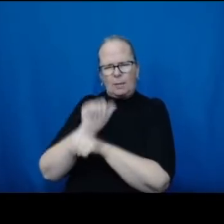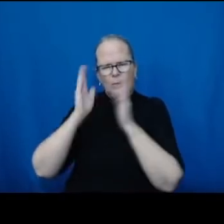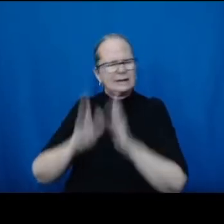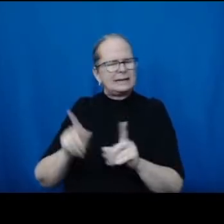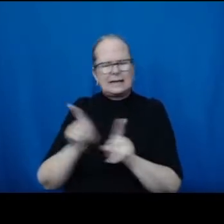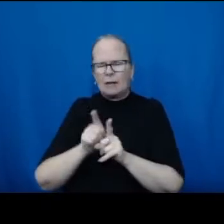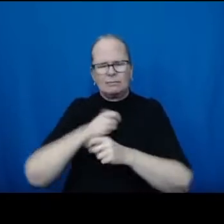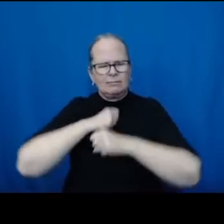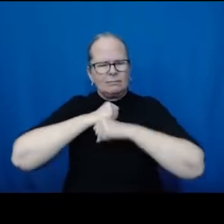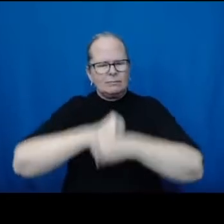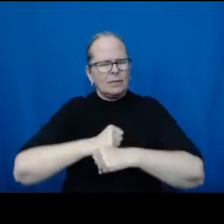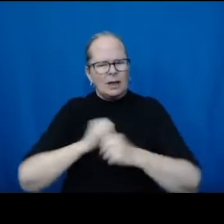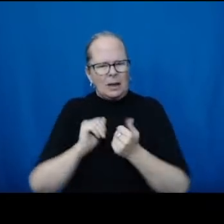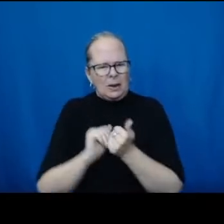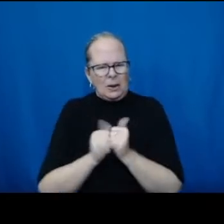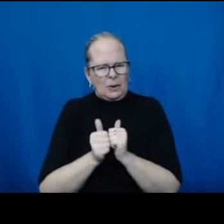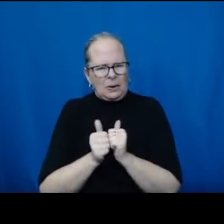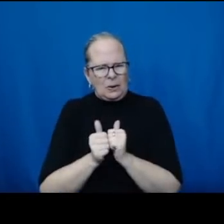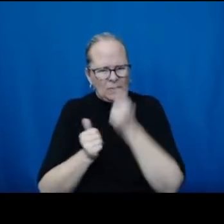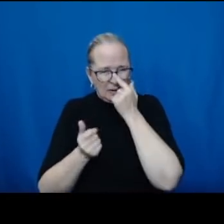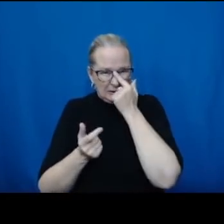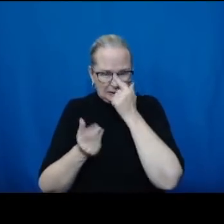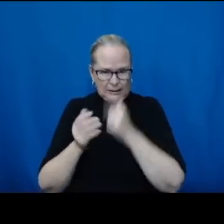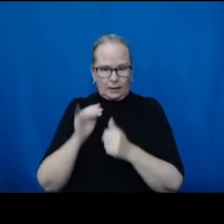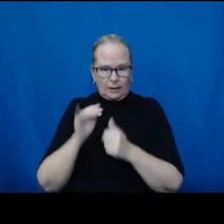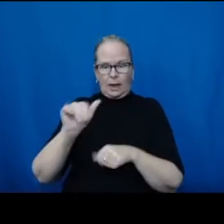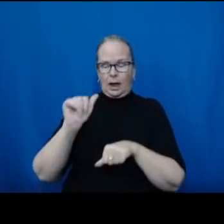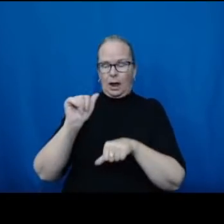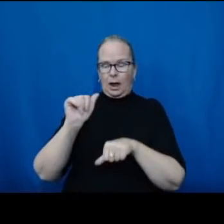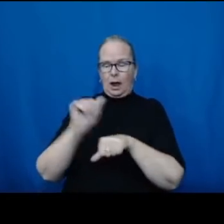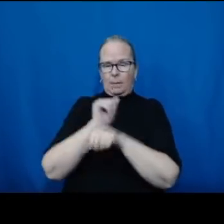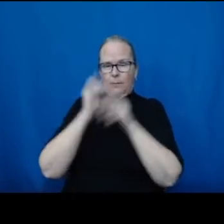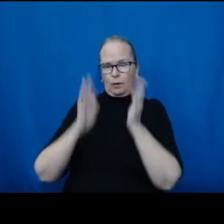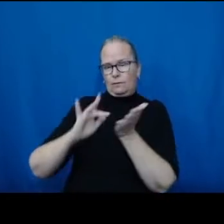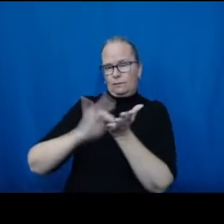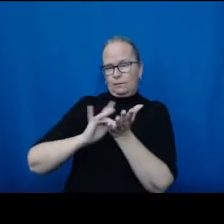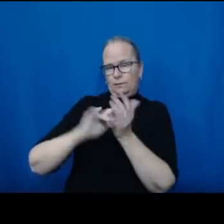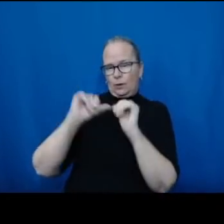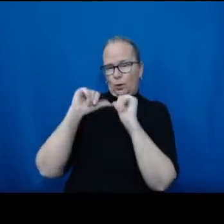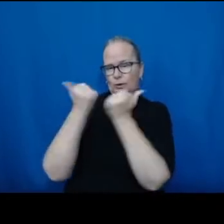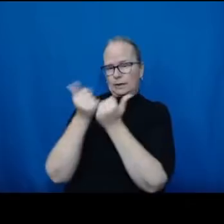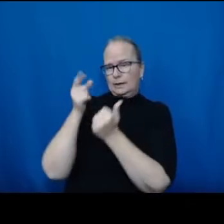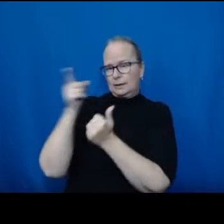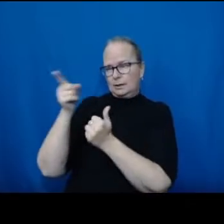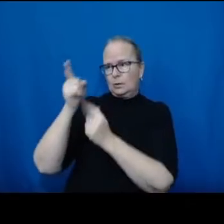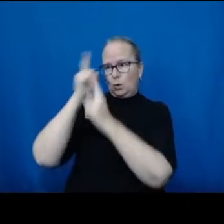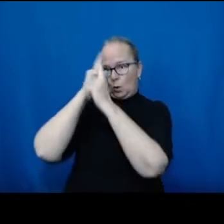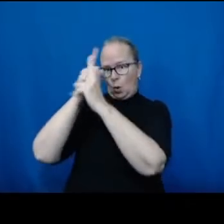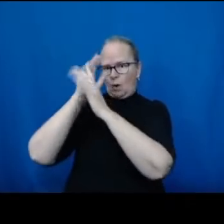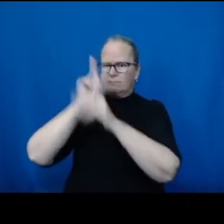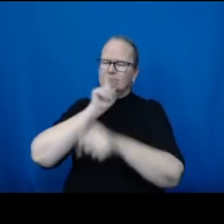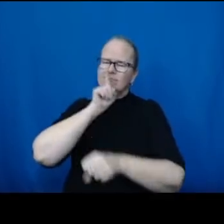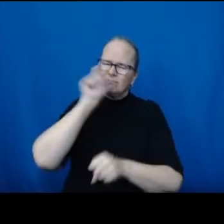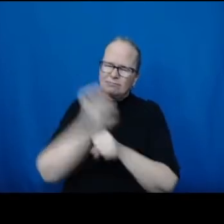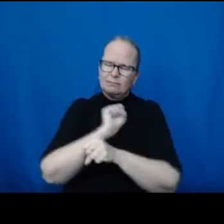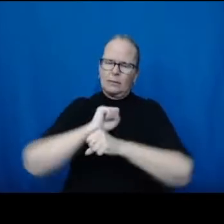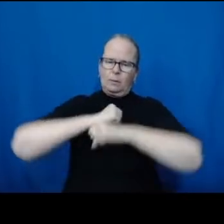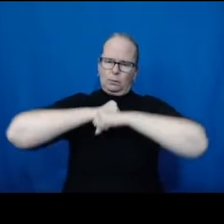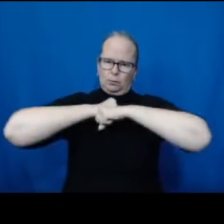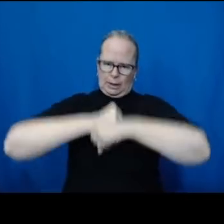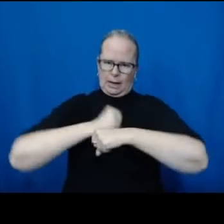is that our goal is to protect Albertans. And that means the health of Albertans. That means talking about misinformation and debunking all that